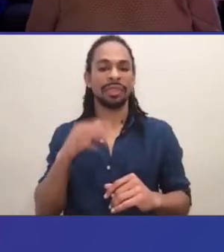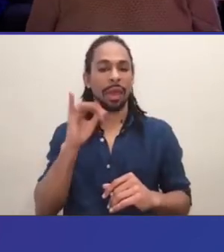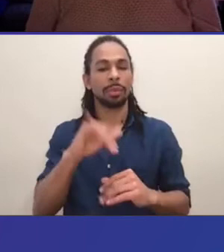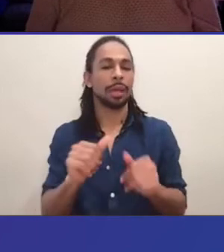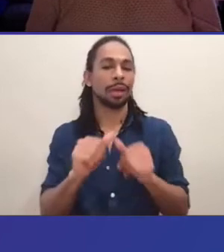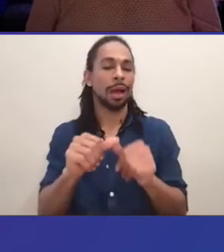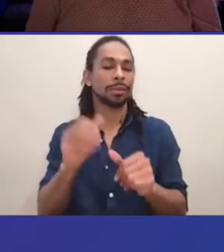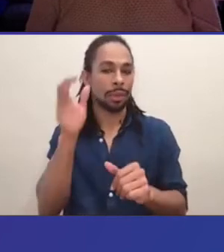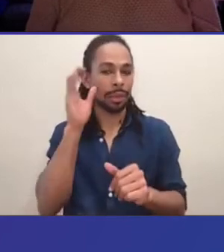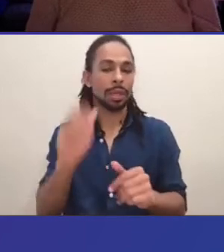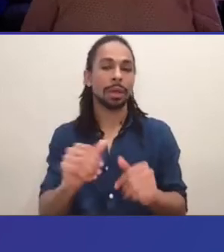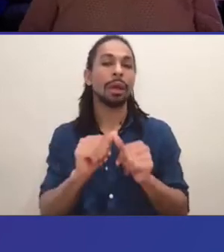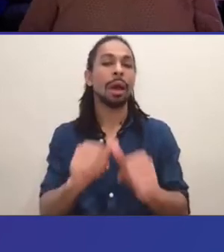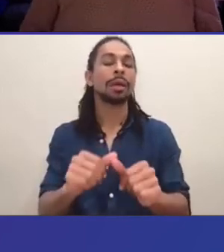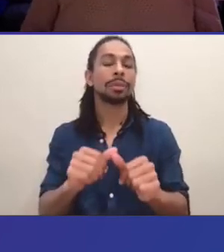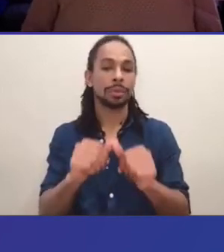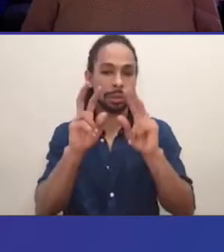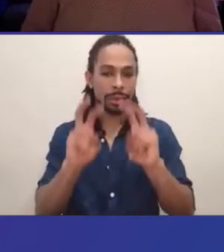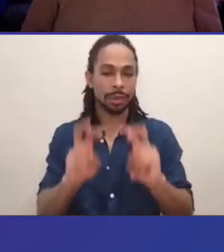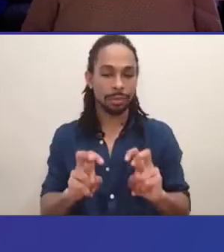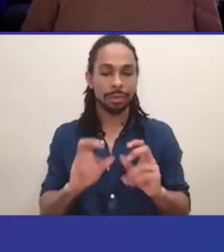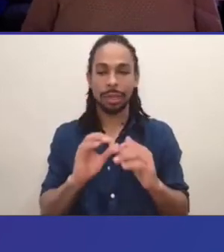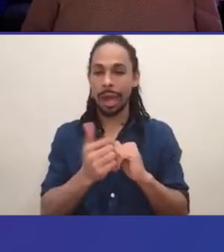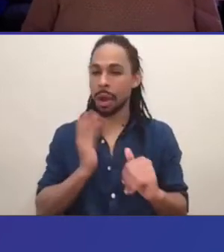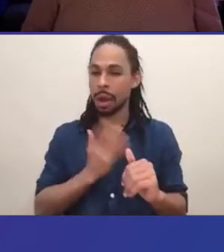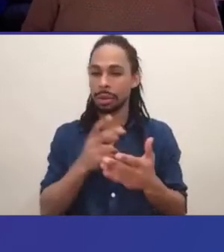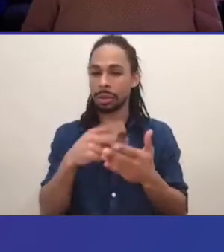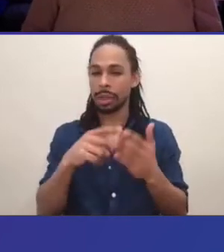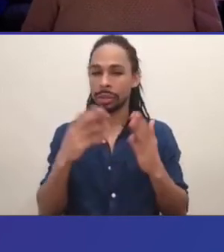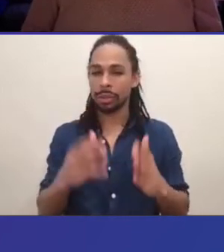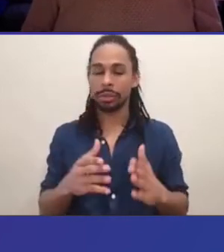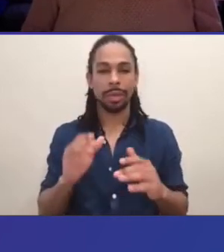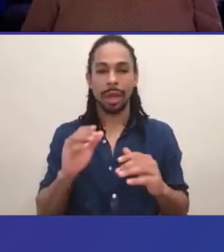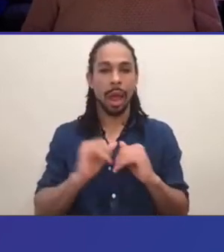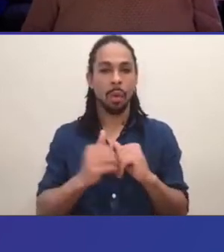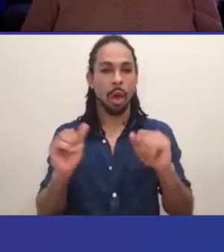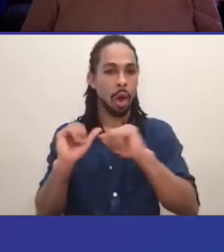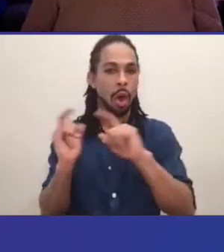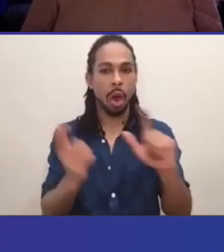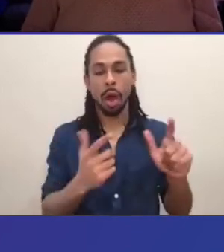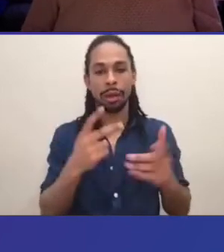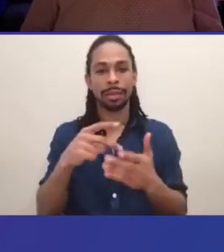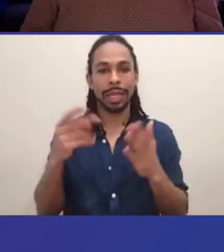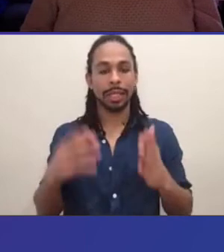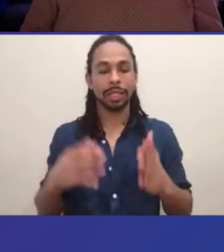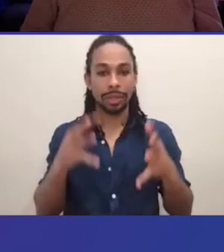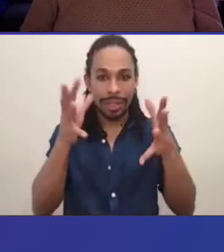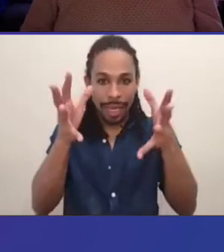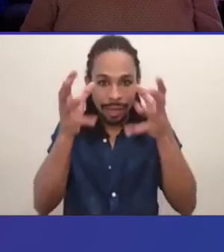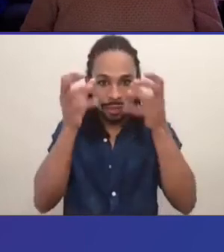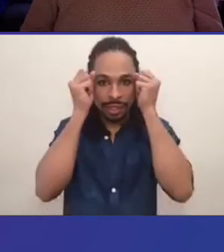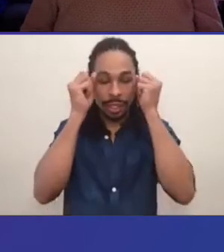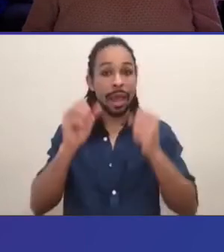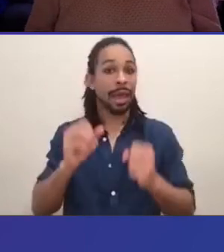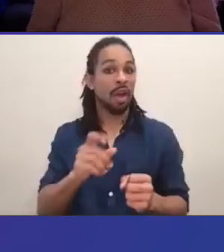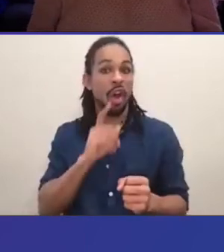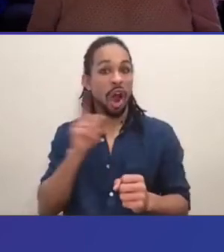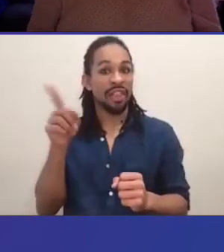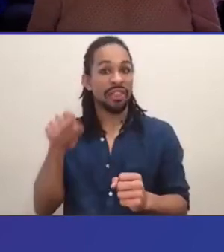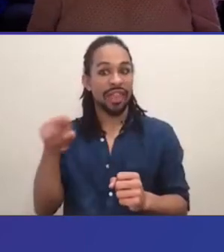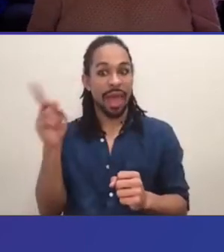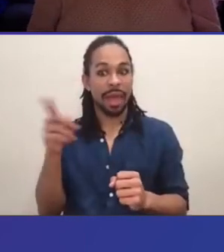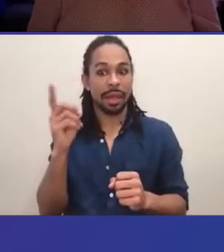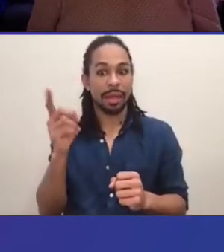constant assessment to how are dancers and how are all dancers taking this in, and are they hearing us, and